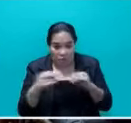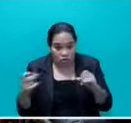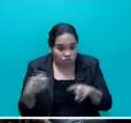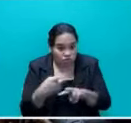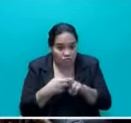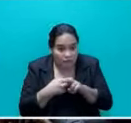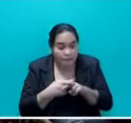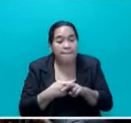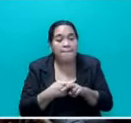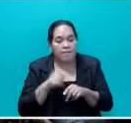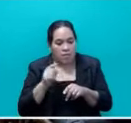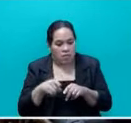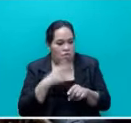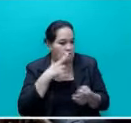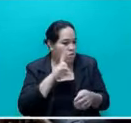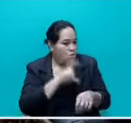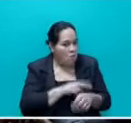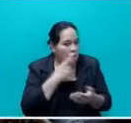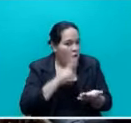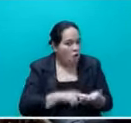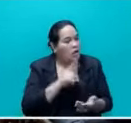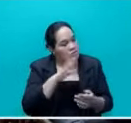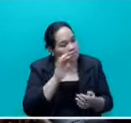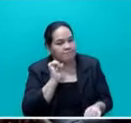gets reported, he or she gets charged.